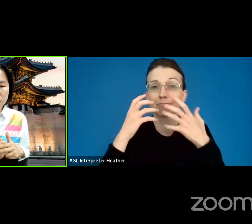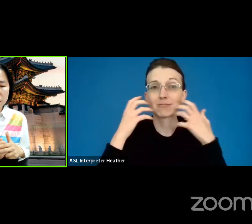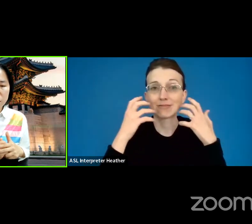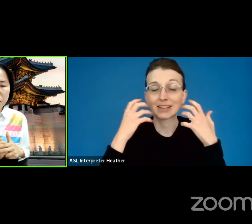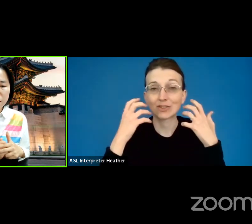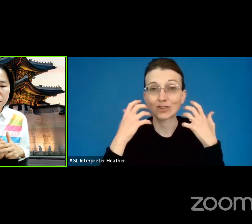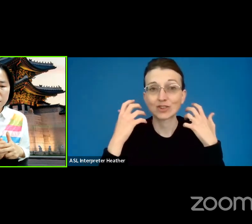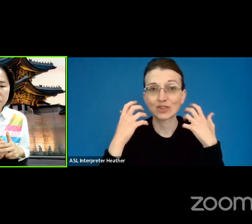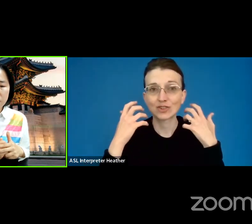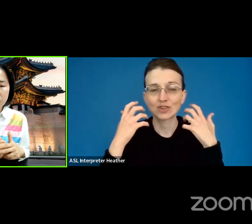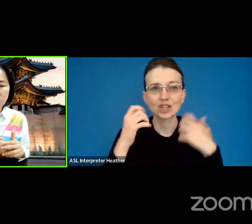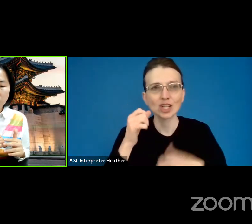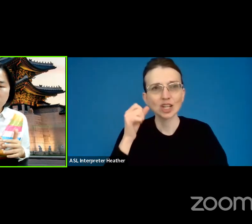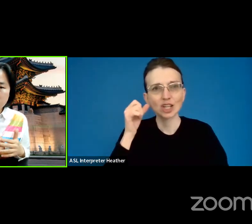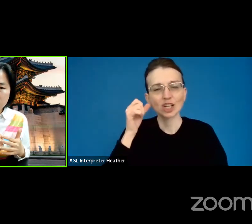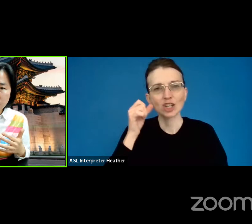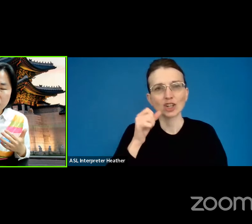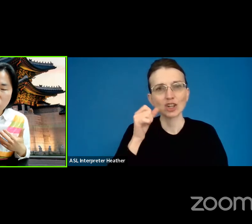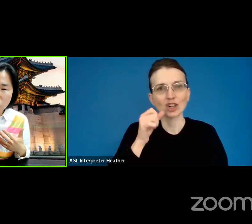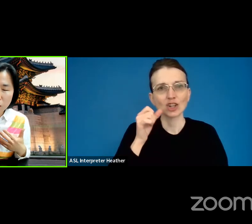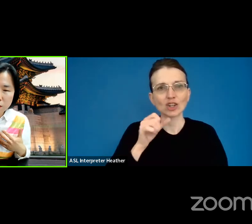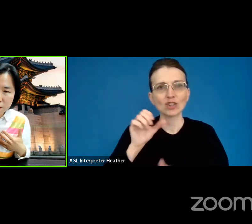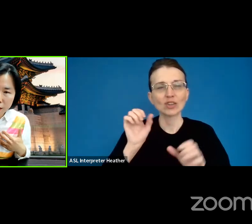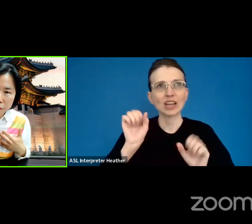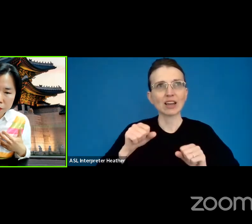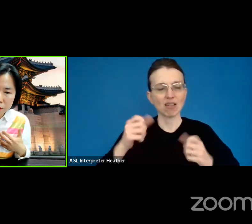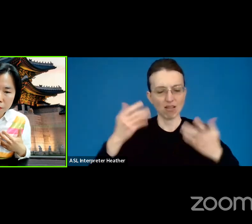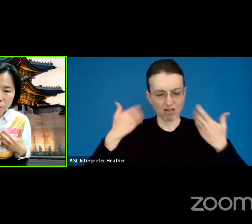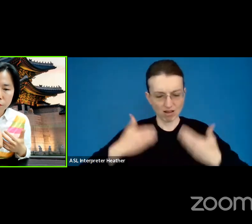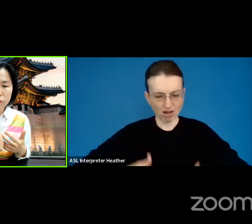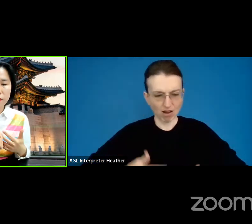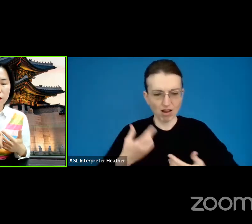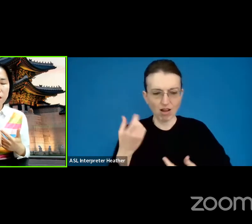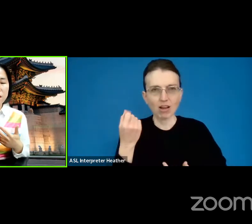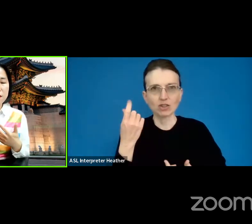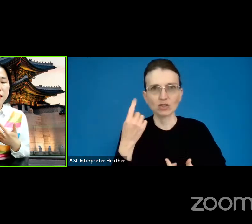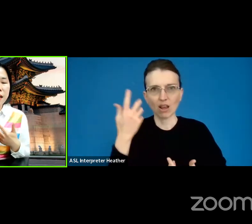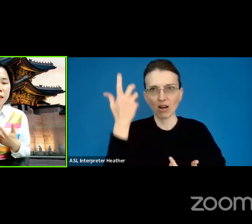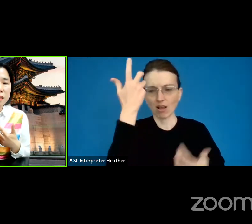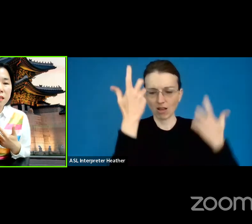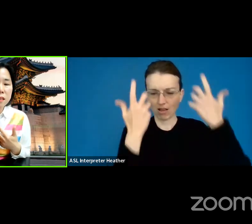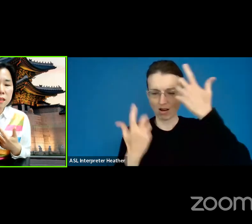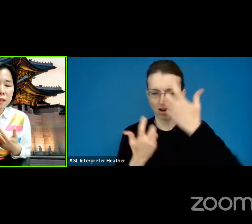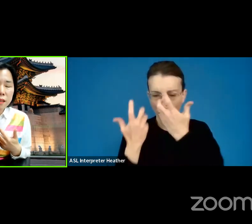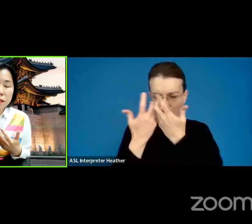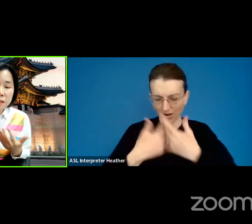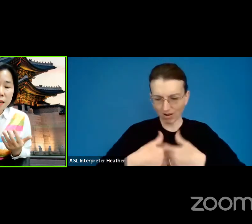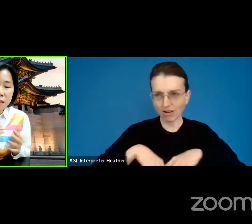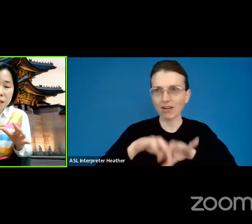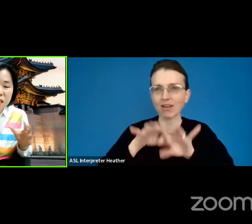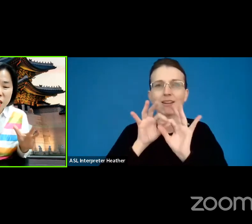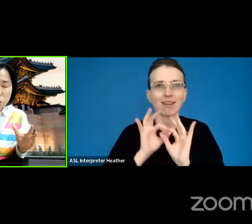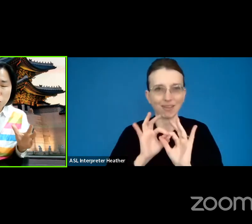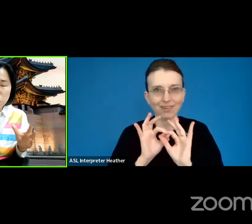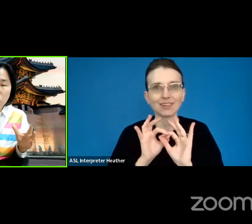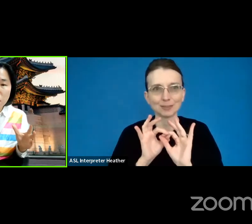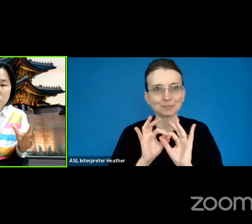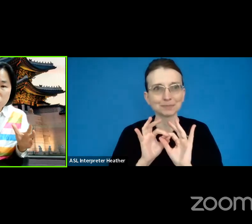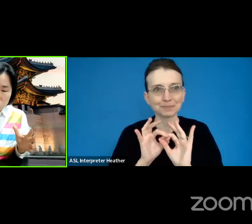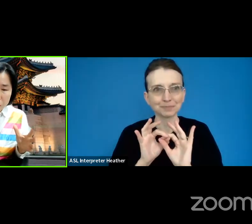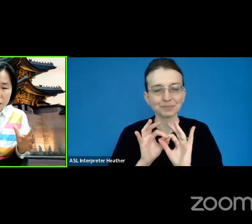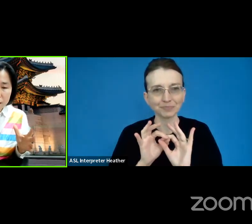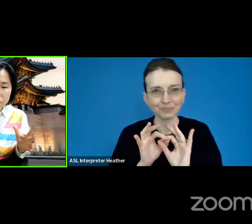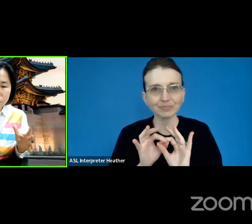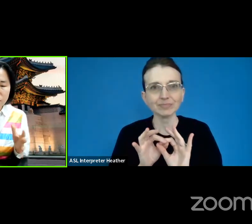an integrated understanding of herself, decide the direction of